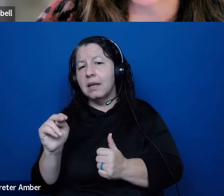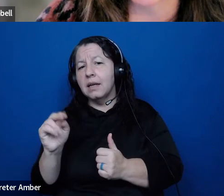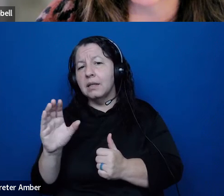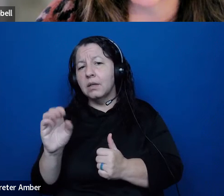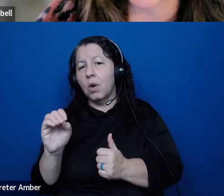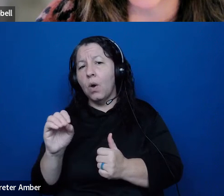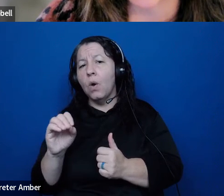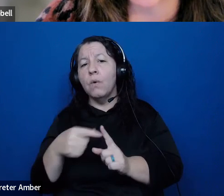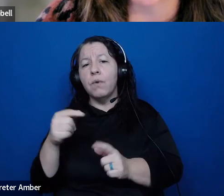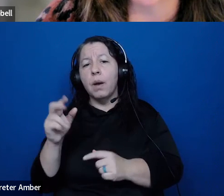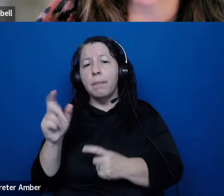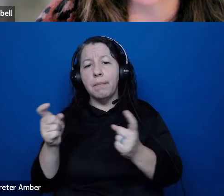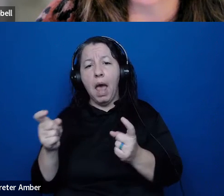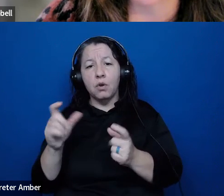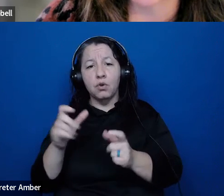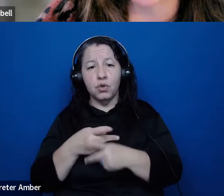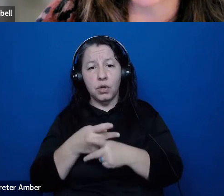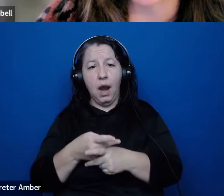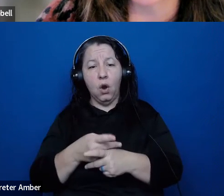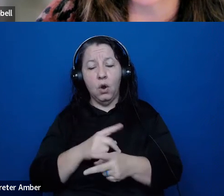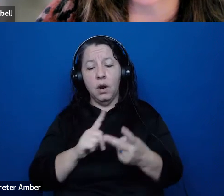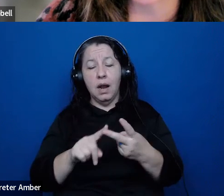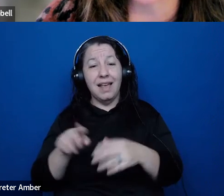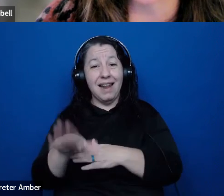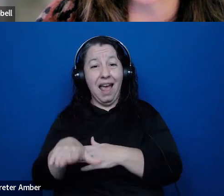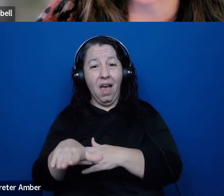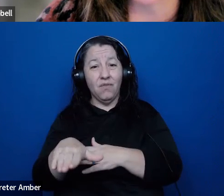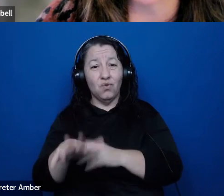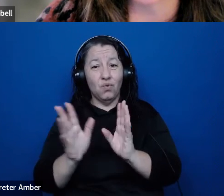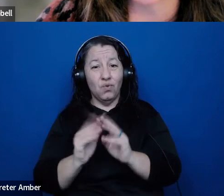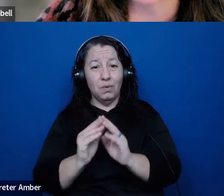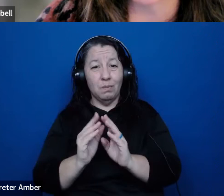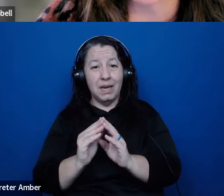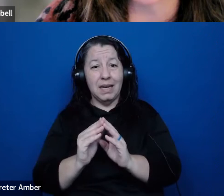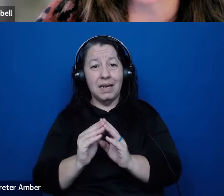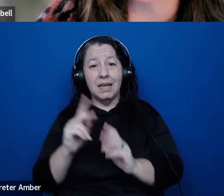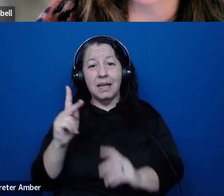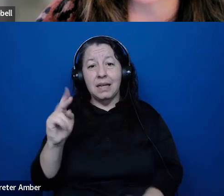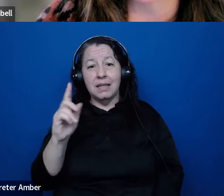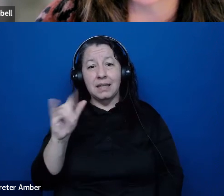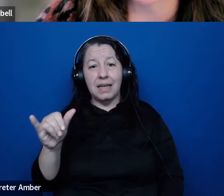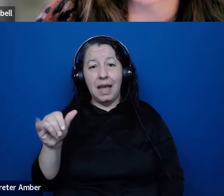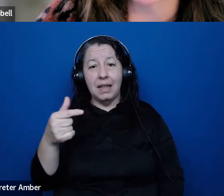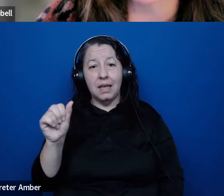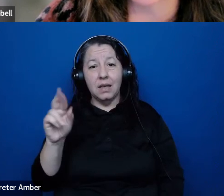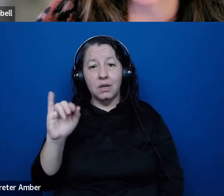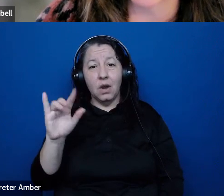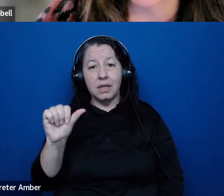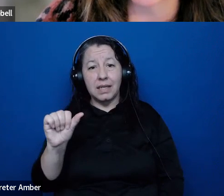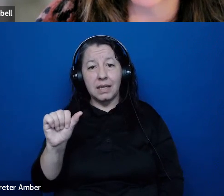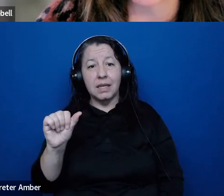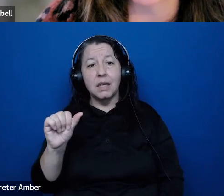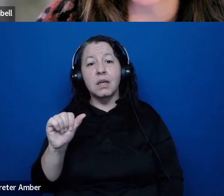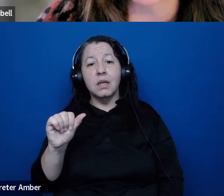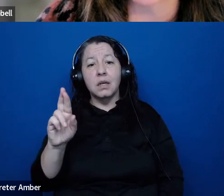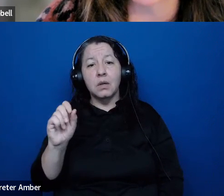care. And then in the afternoon, though, Kelly Garcia and Liz are going to talk about the Glenwood Resource